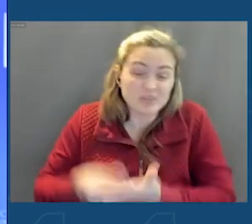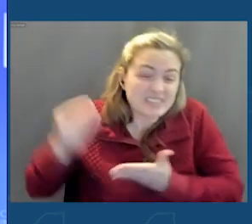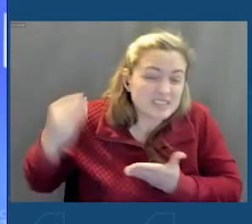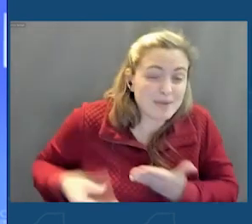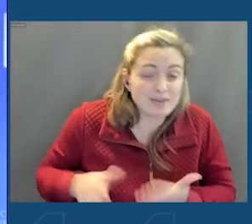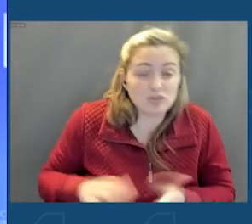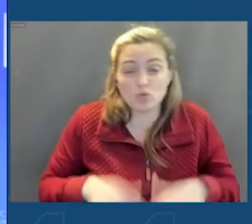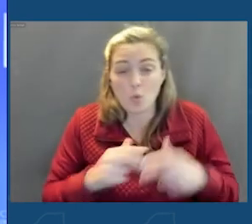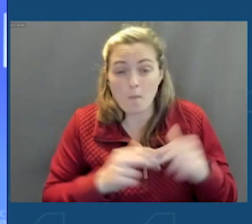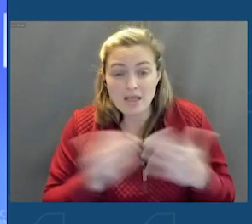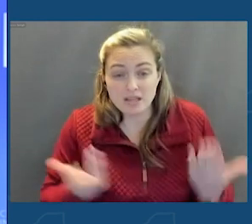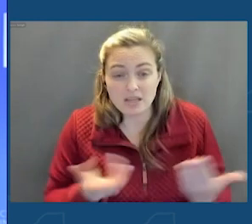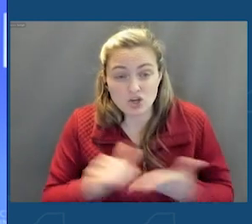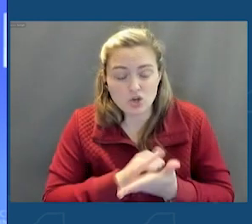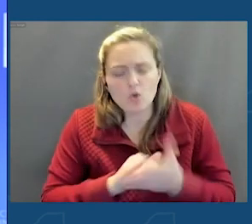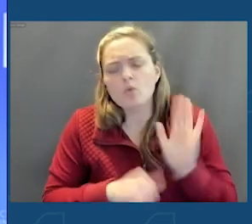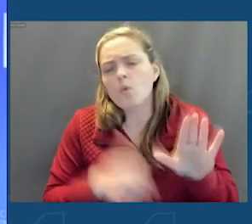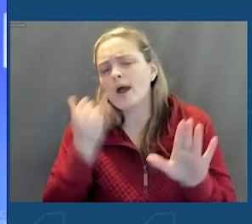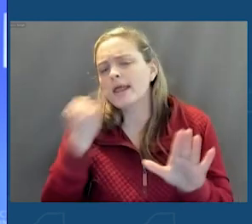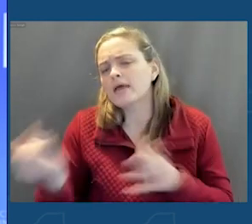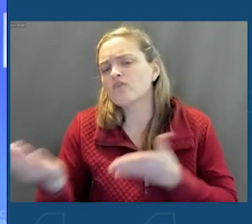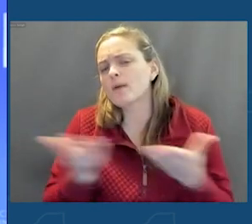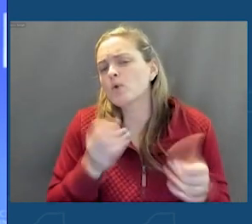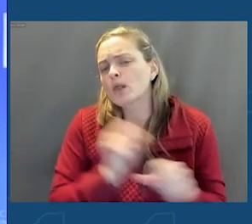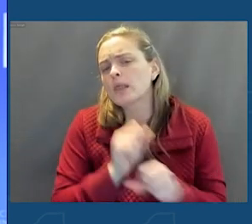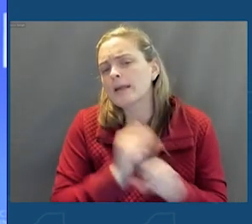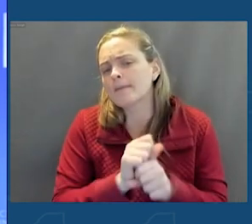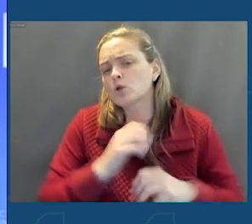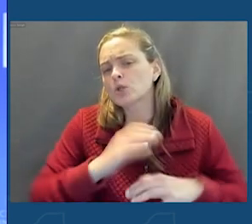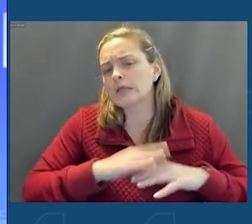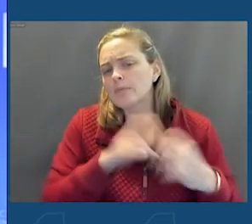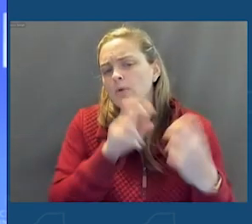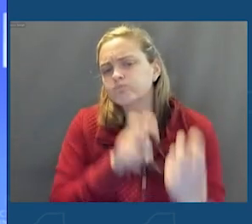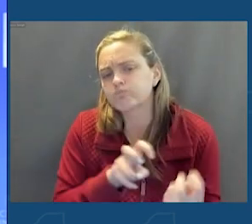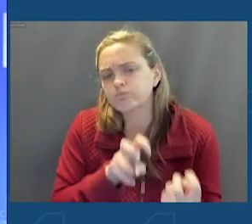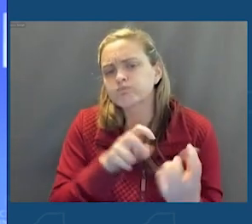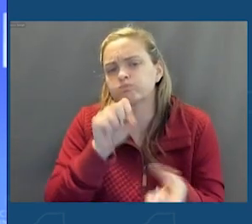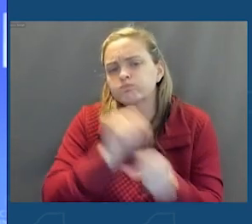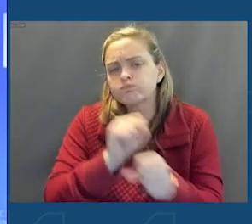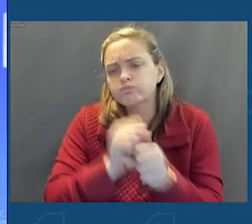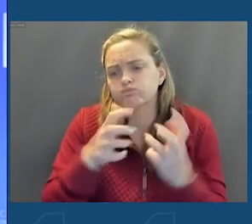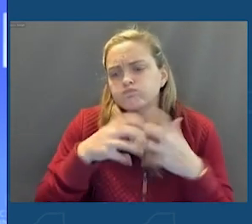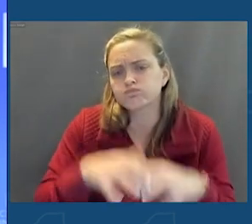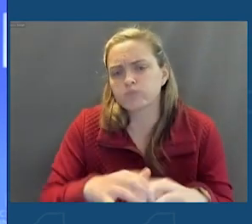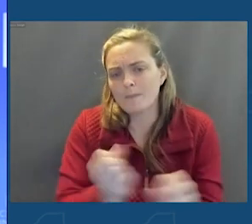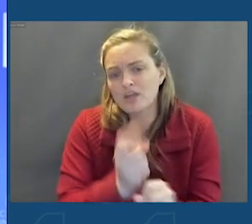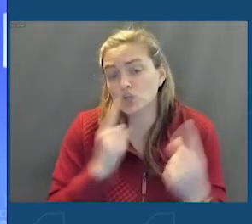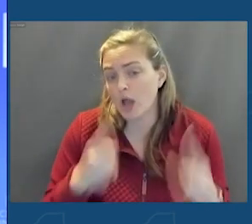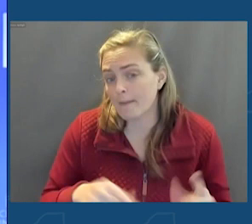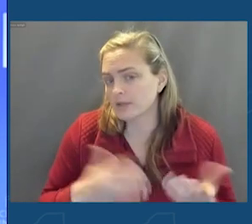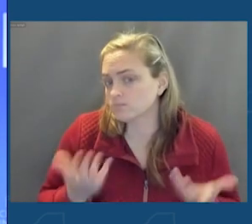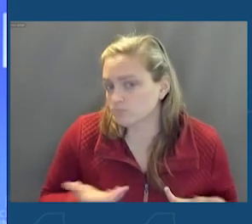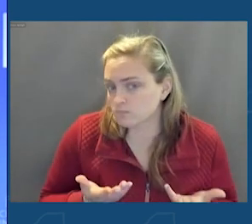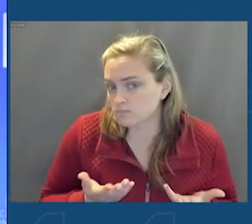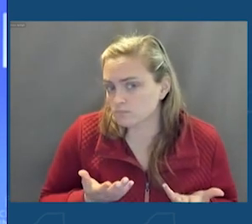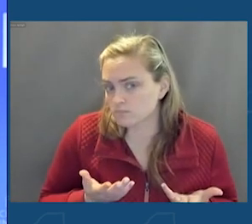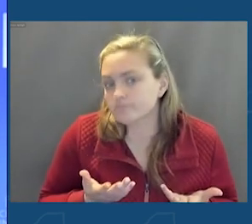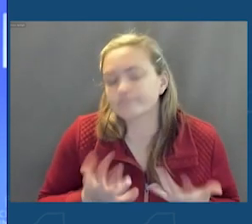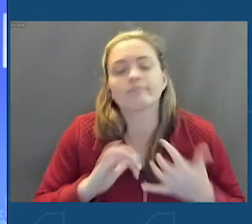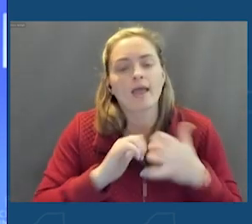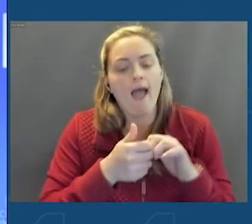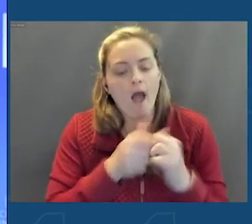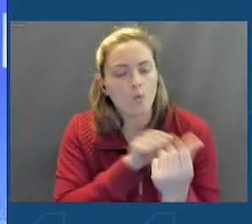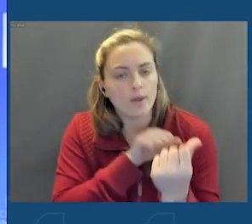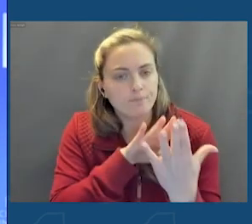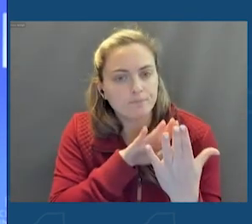labor, this and that. I said, what if I bring labor to the table, you sit down and you work it out and I'll make sure it happens. That's exactly how we took it from Texas.